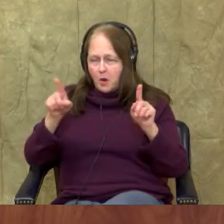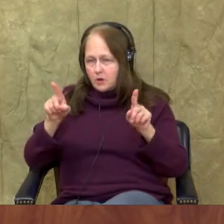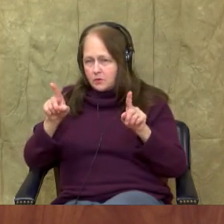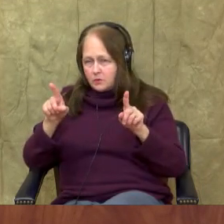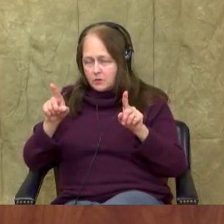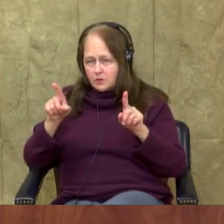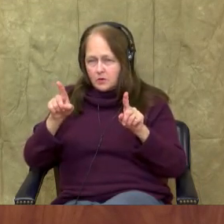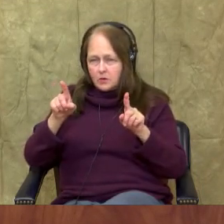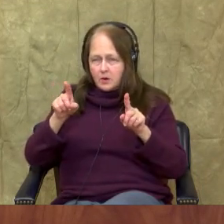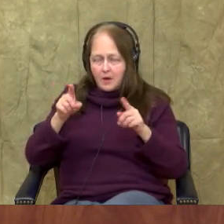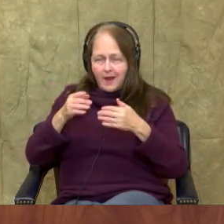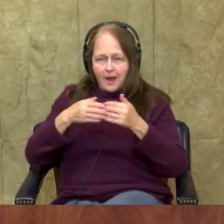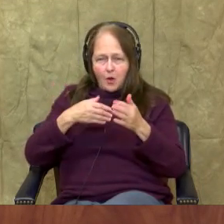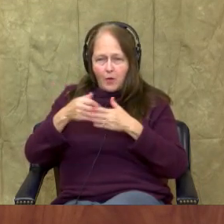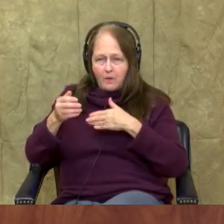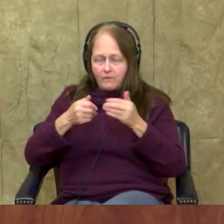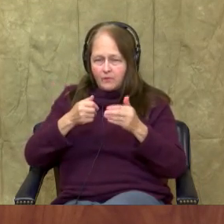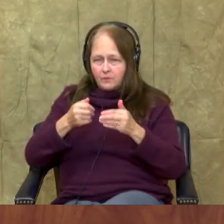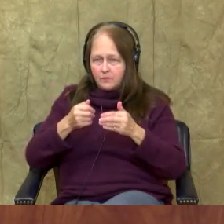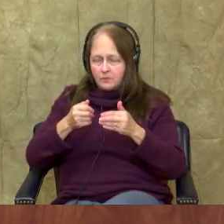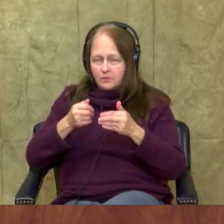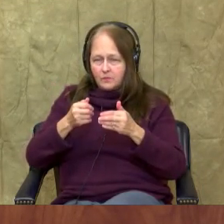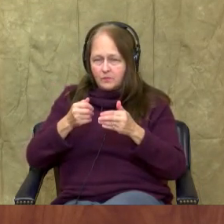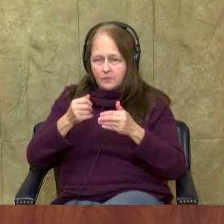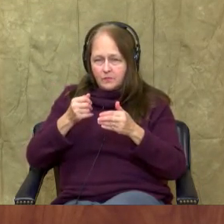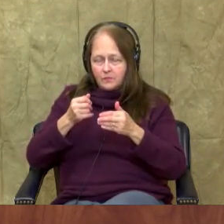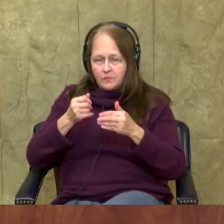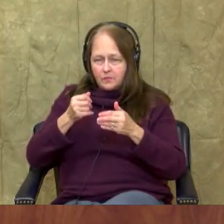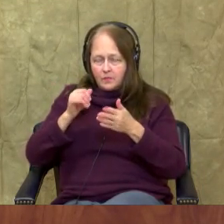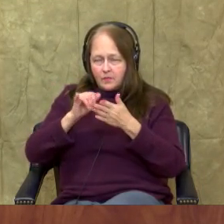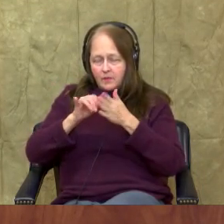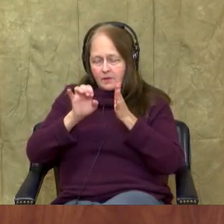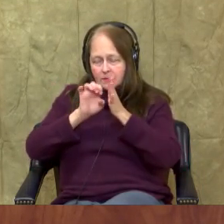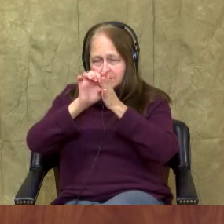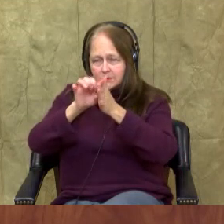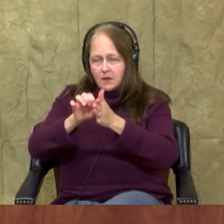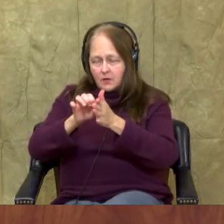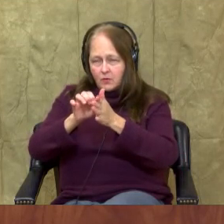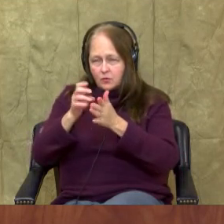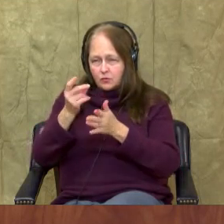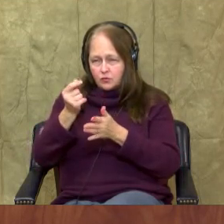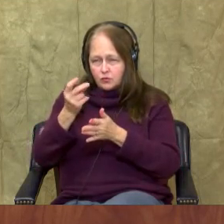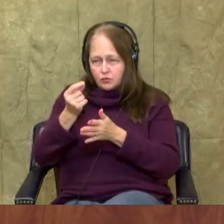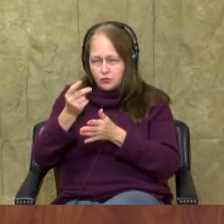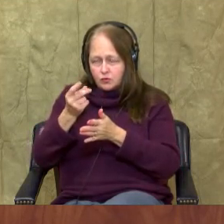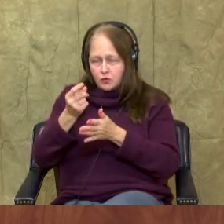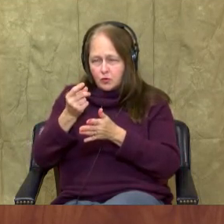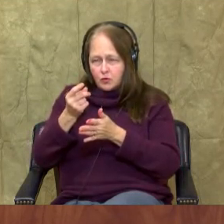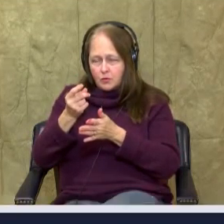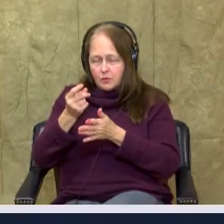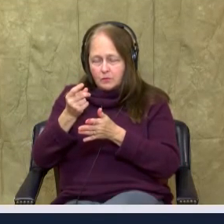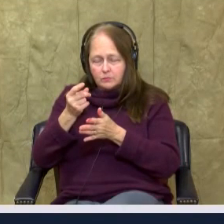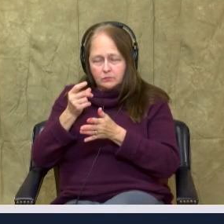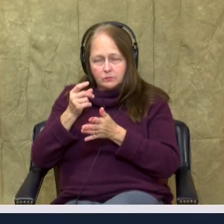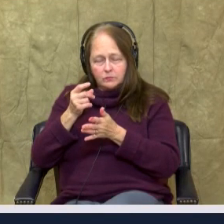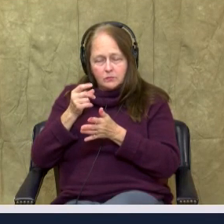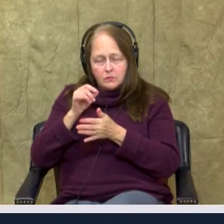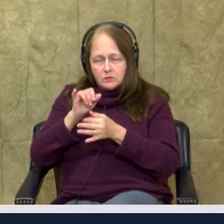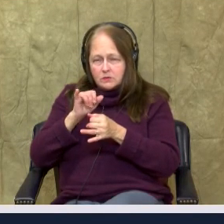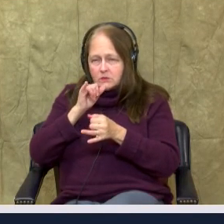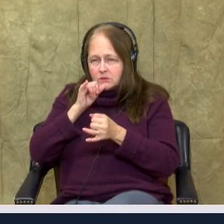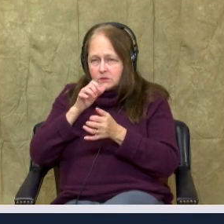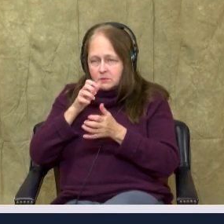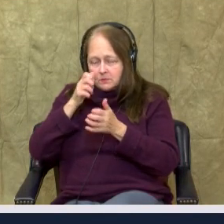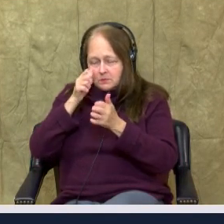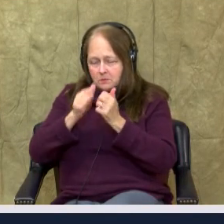though, however, and instead of. So the example says, the dog was a menace to the delivery guy, but he